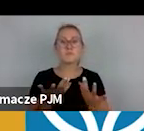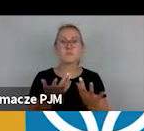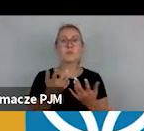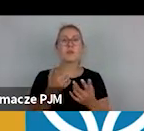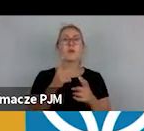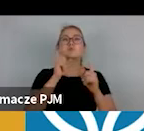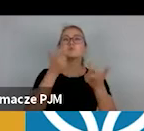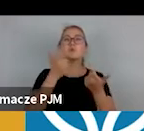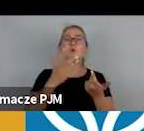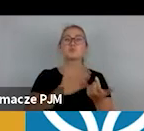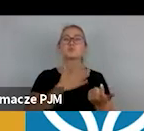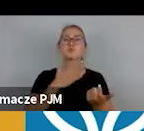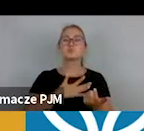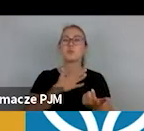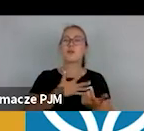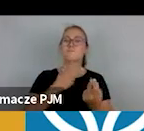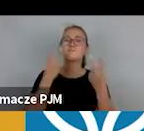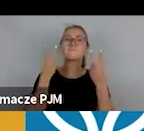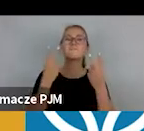invitation.